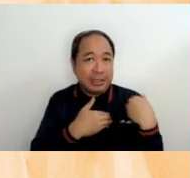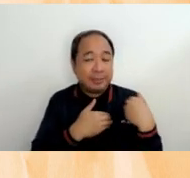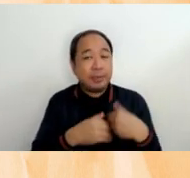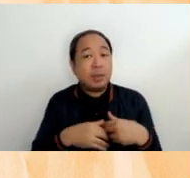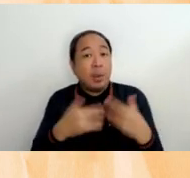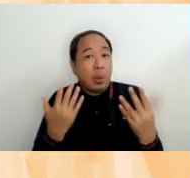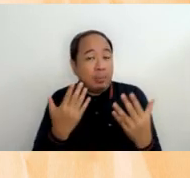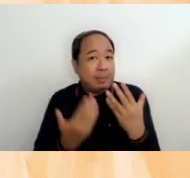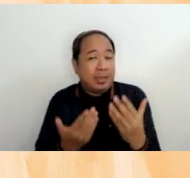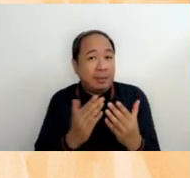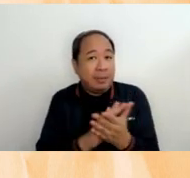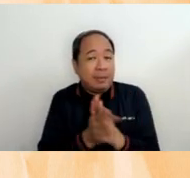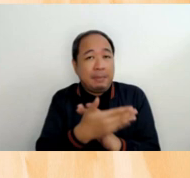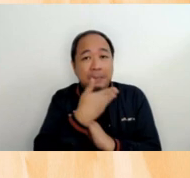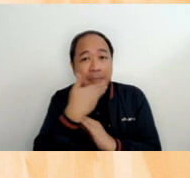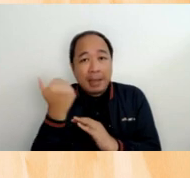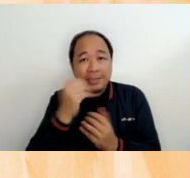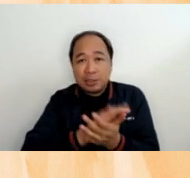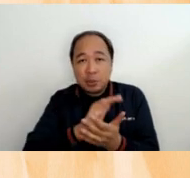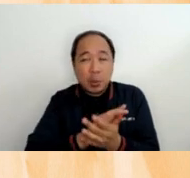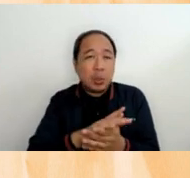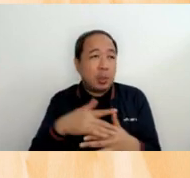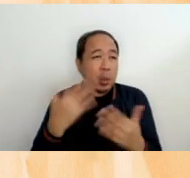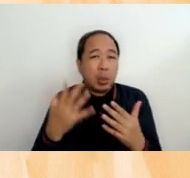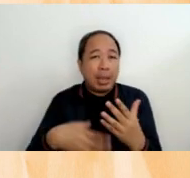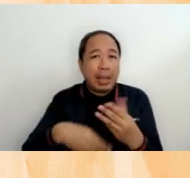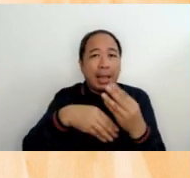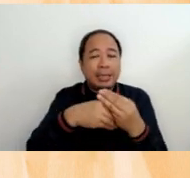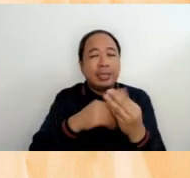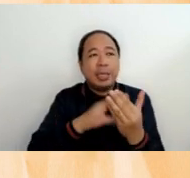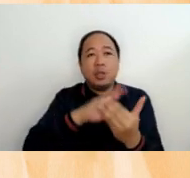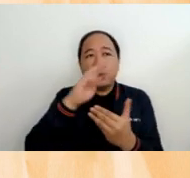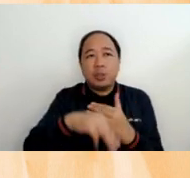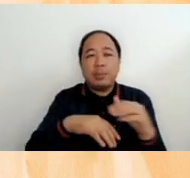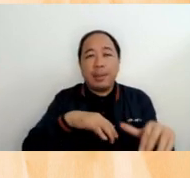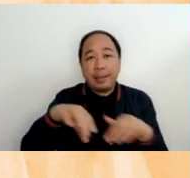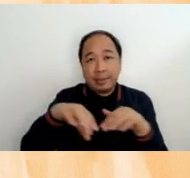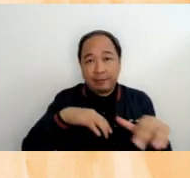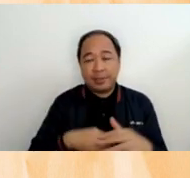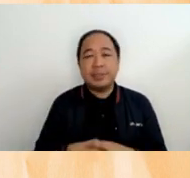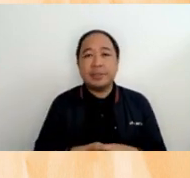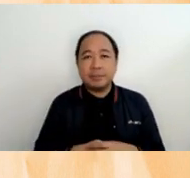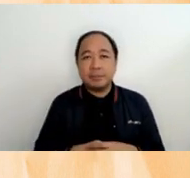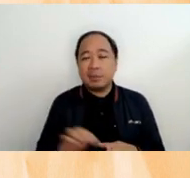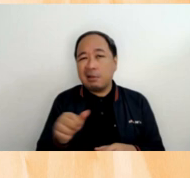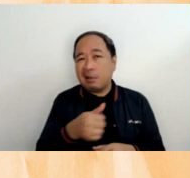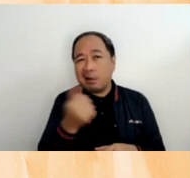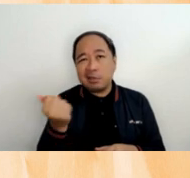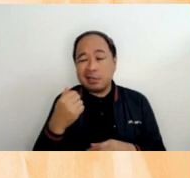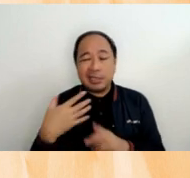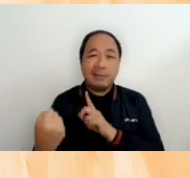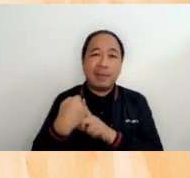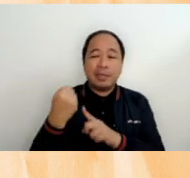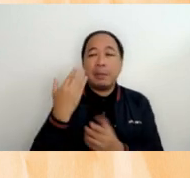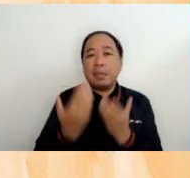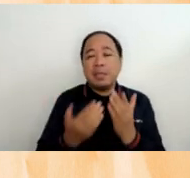academic schedules that take toll on their physical and mental health. They are more busy nowadays. They sometimes do not